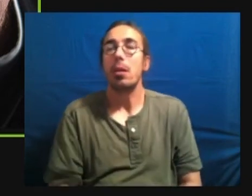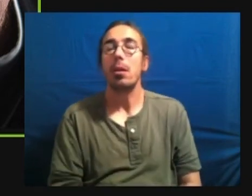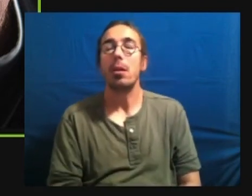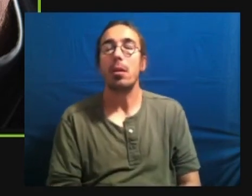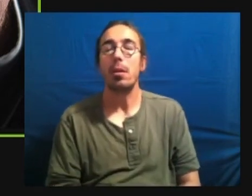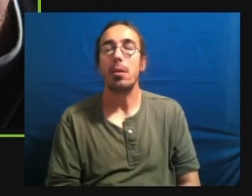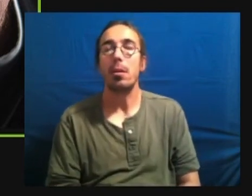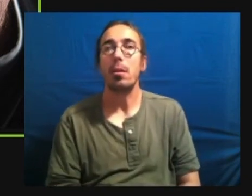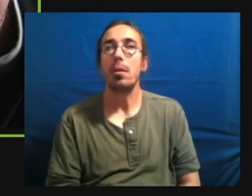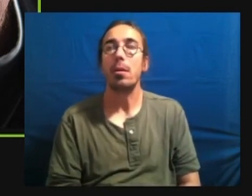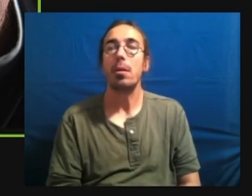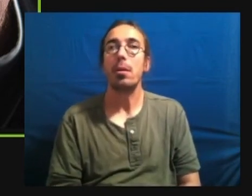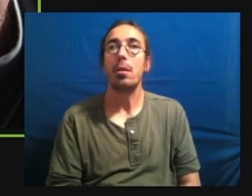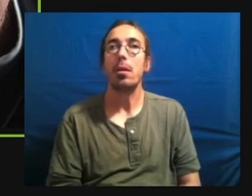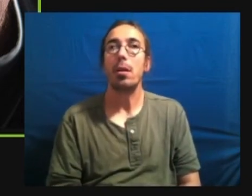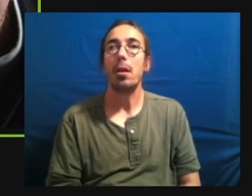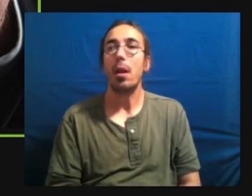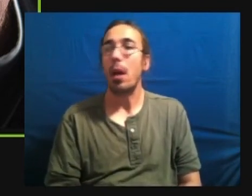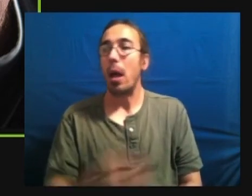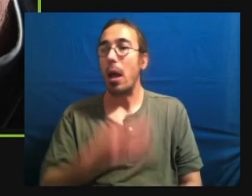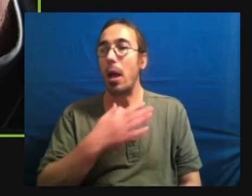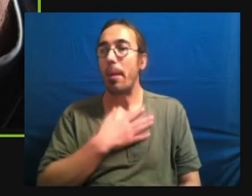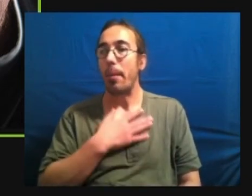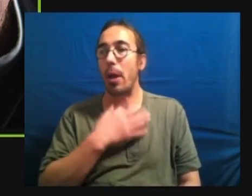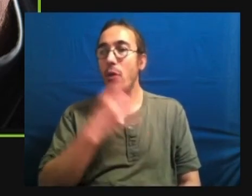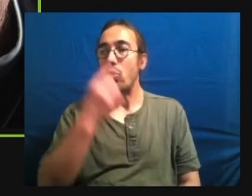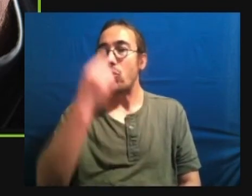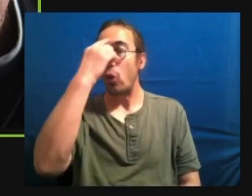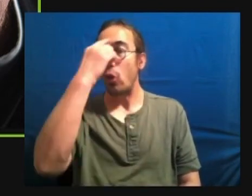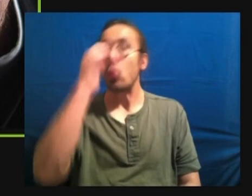would say my thoughts are is that